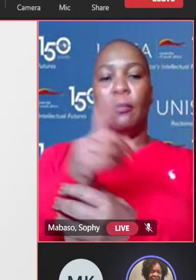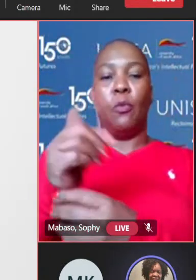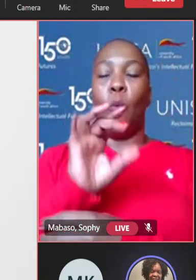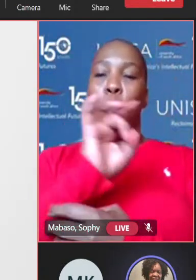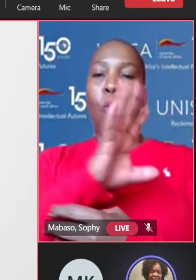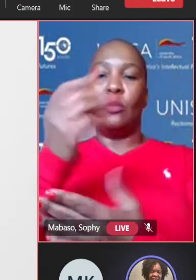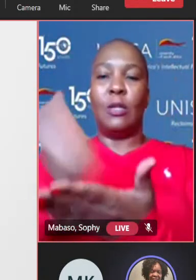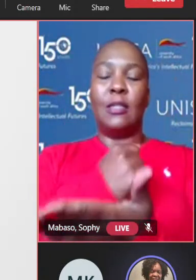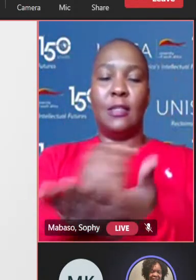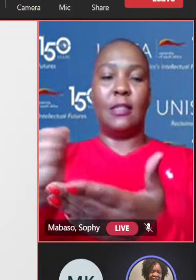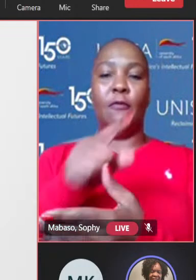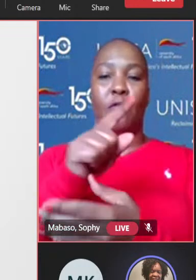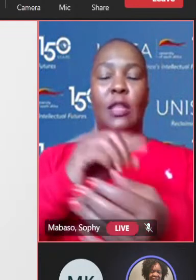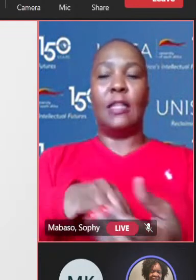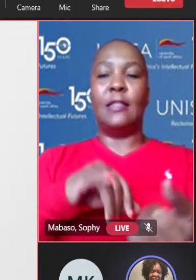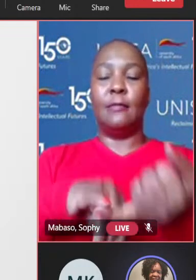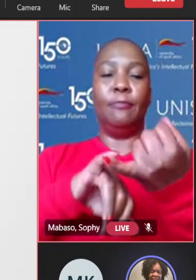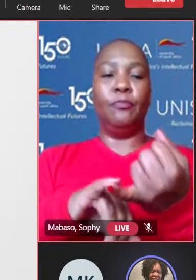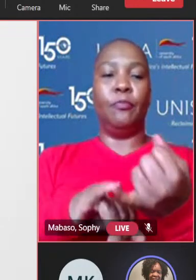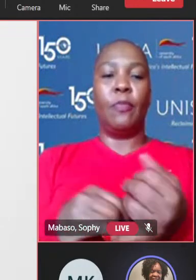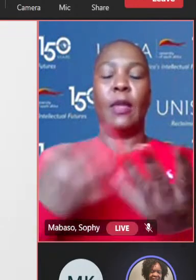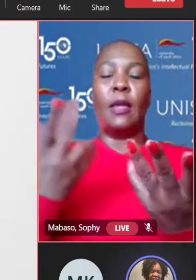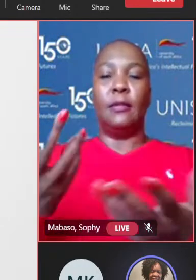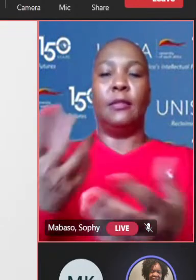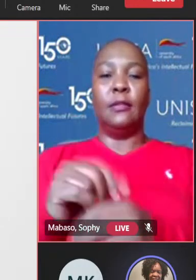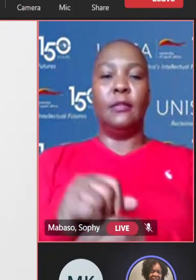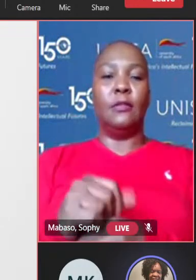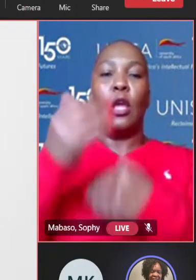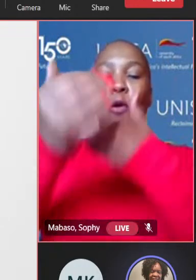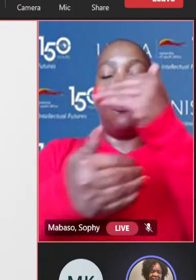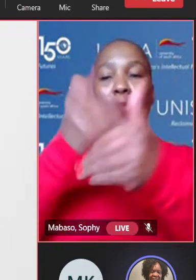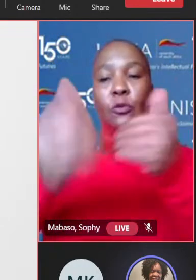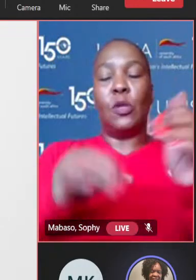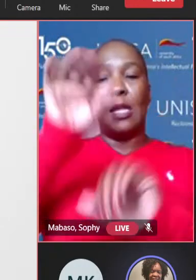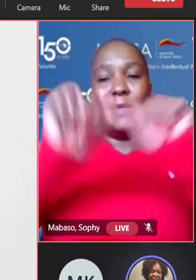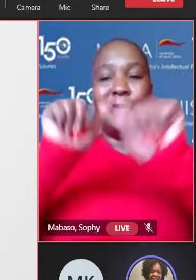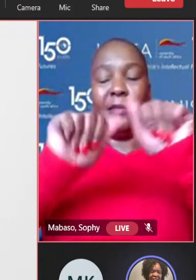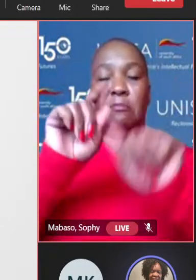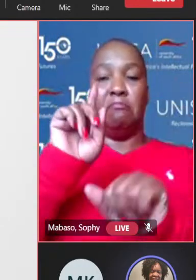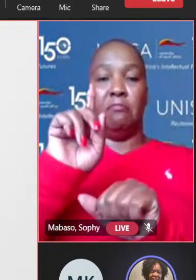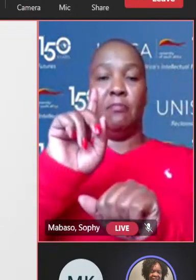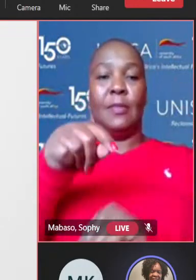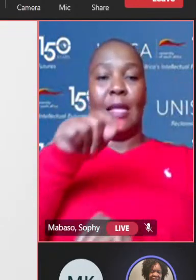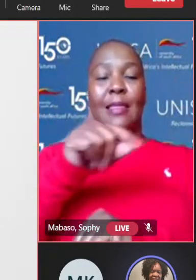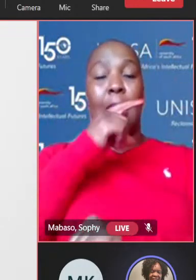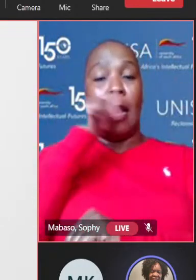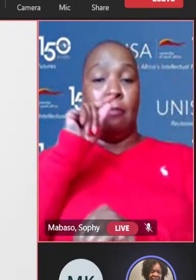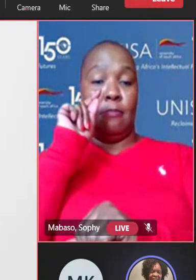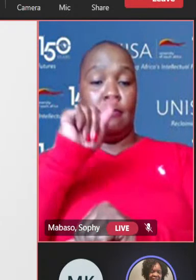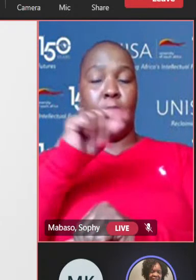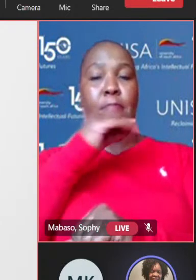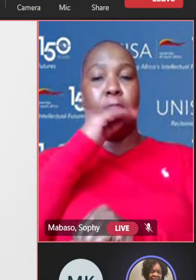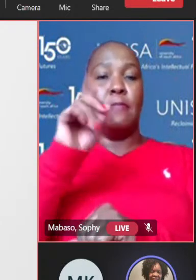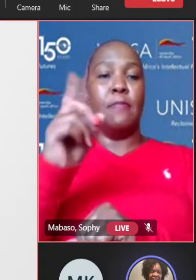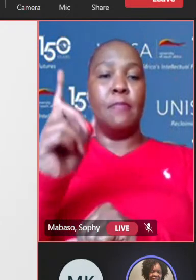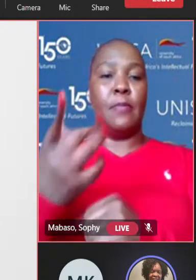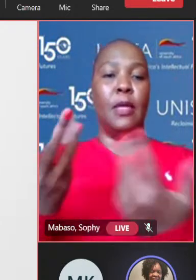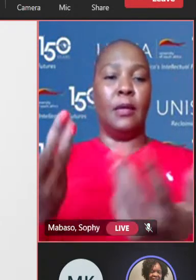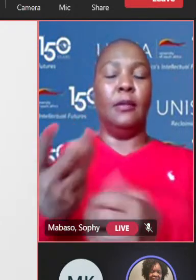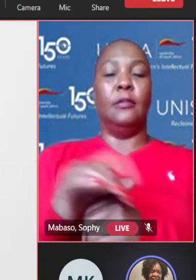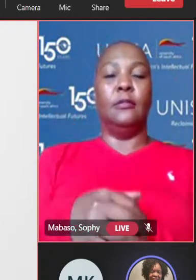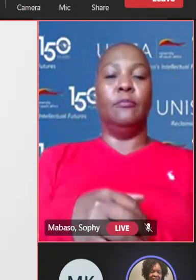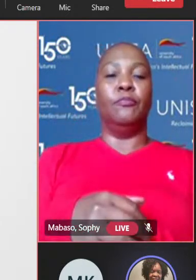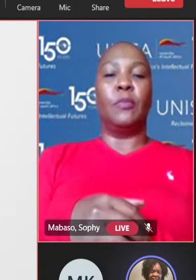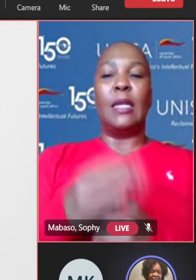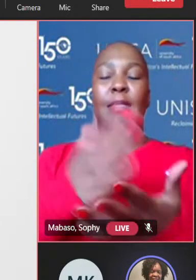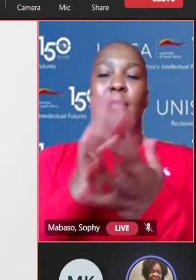course. And then we come to continuous assessment. The name continuous assessment is an illustration of something